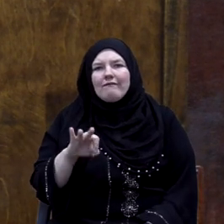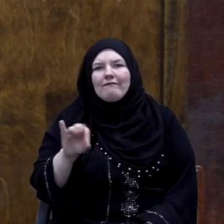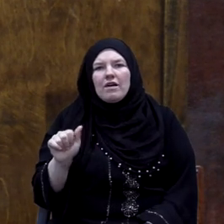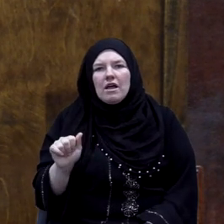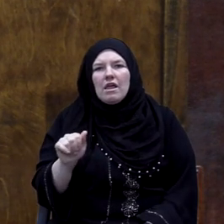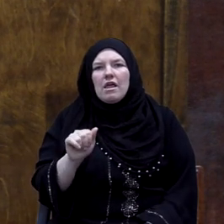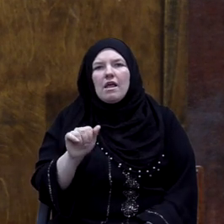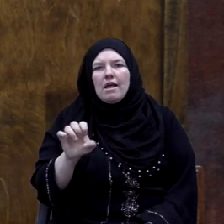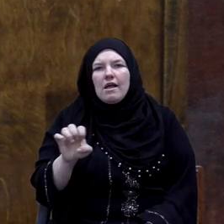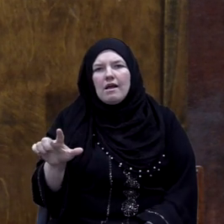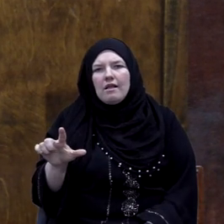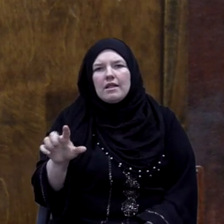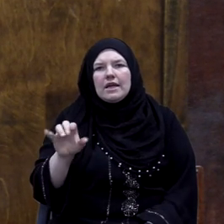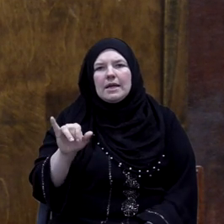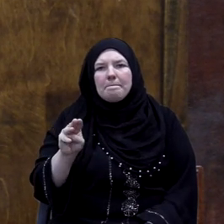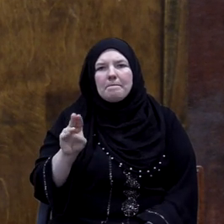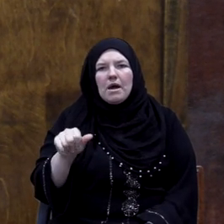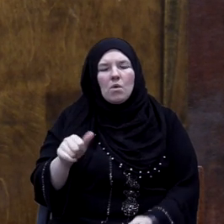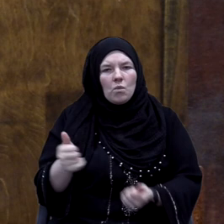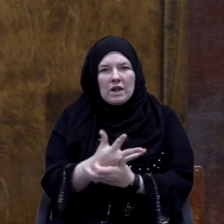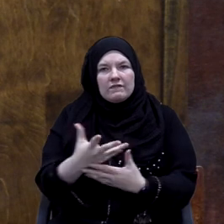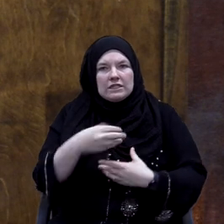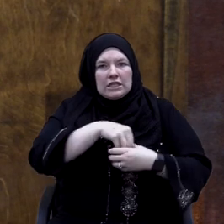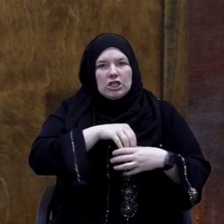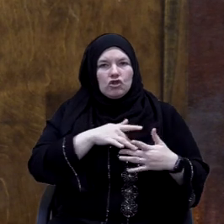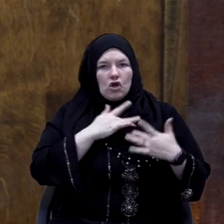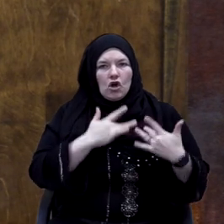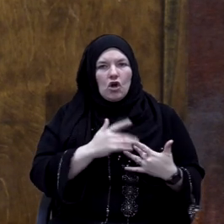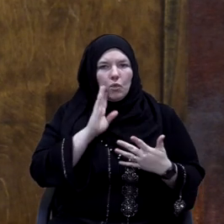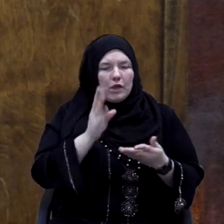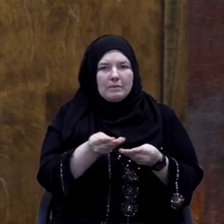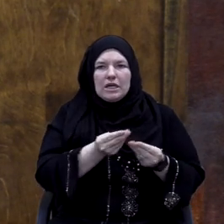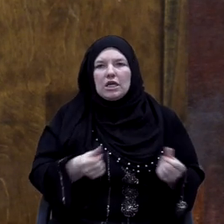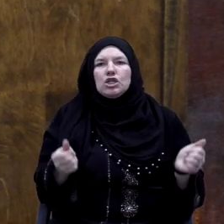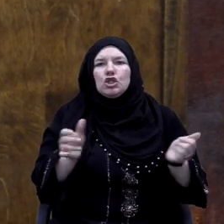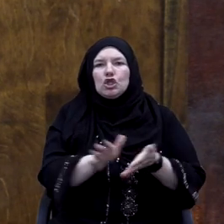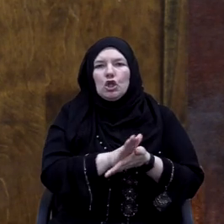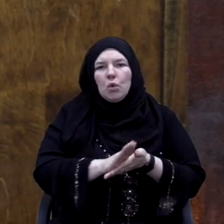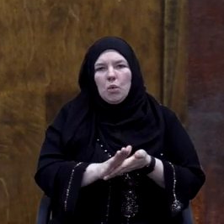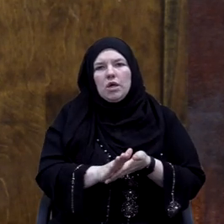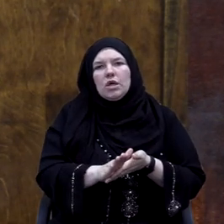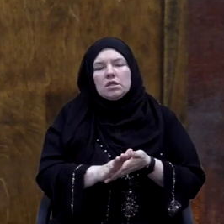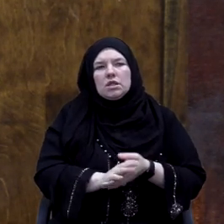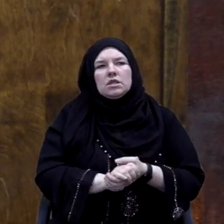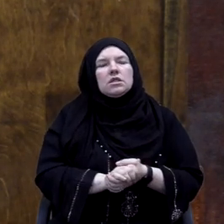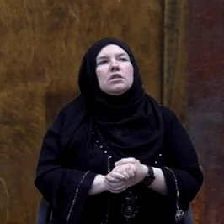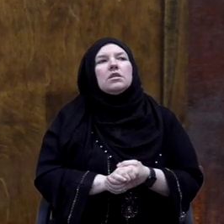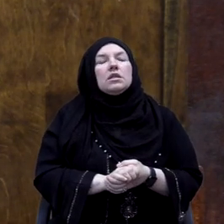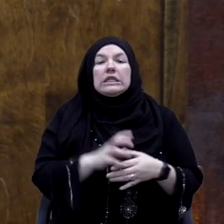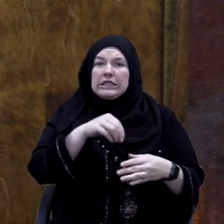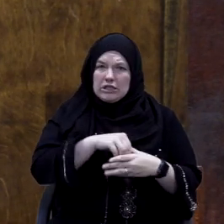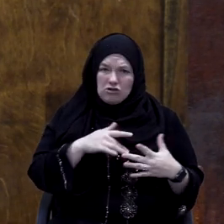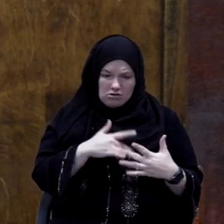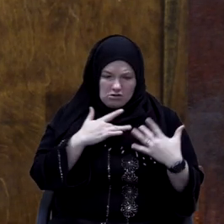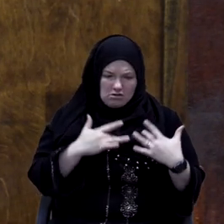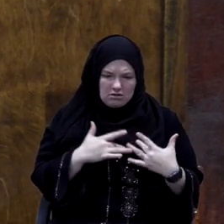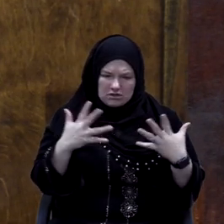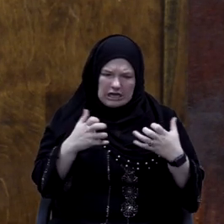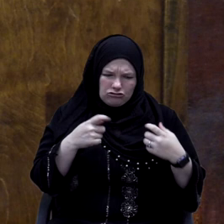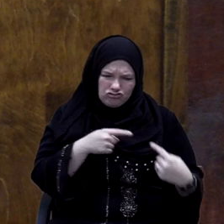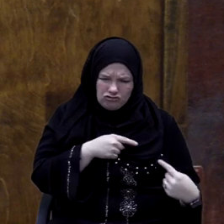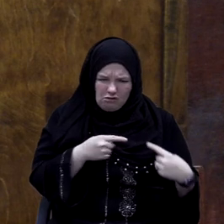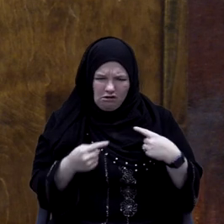fi al-sudur. Whatever is in your heart will be cured. And in our heart, there is a lot of